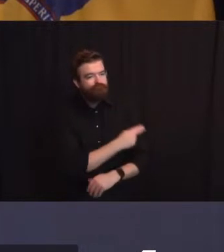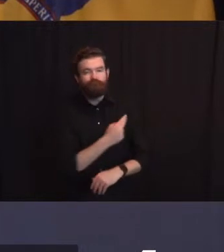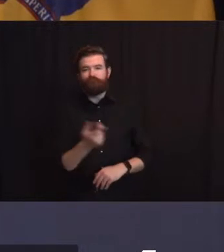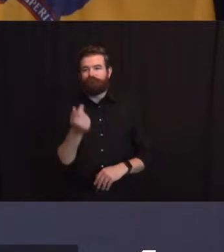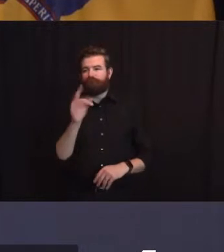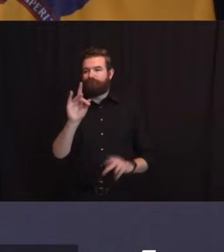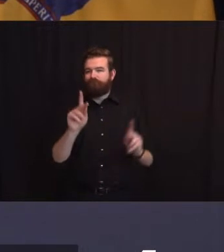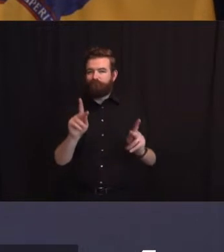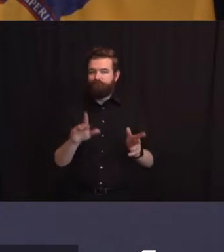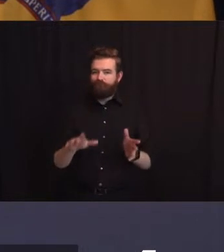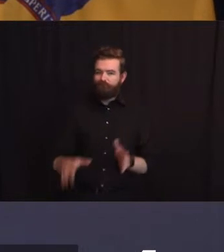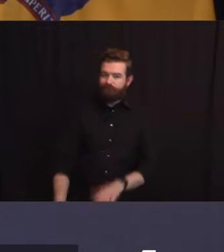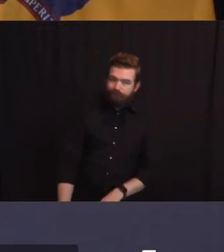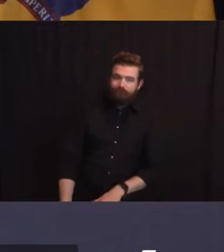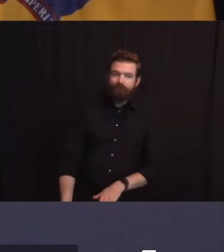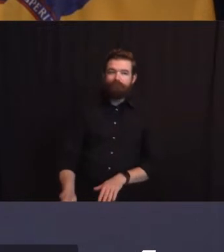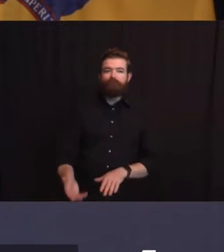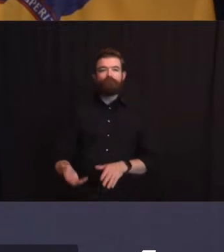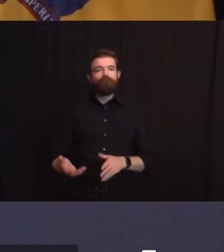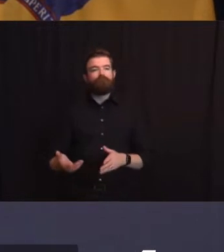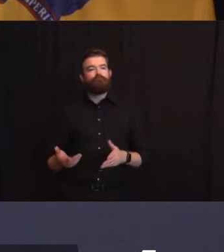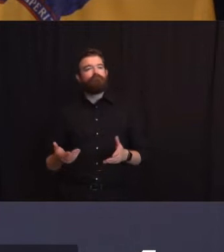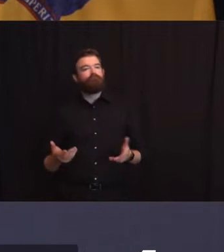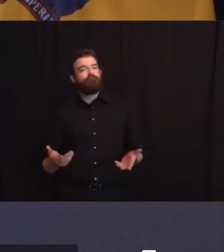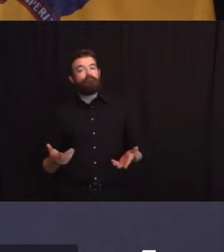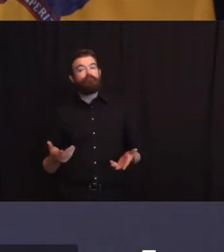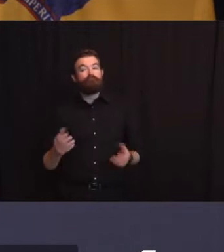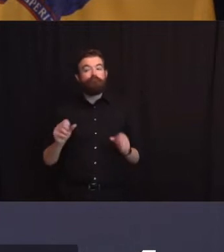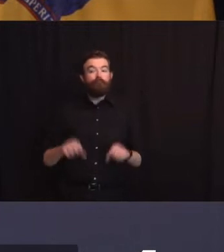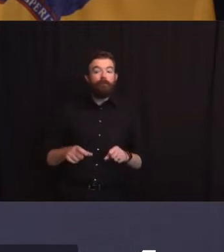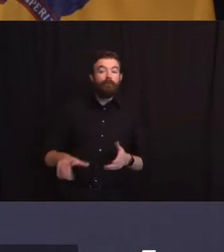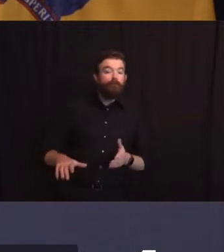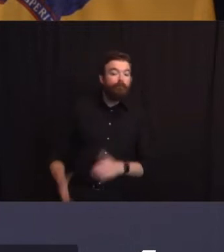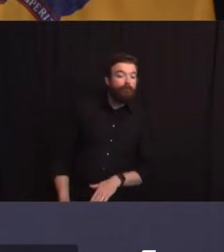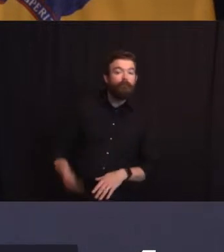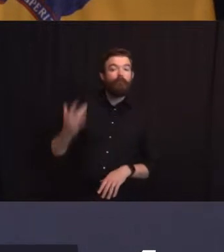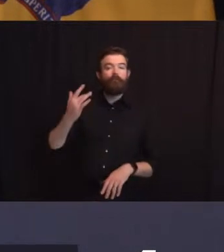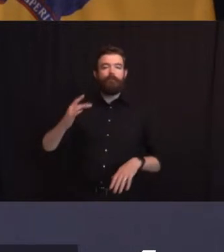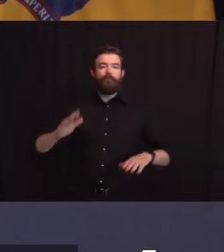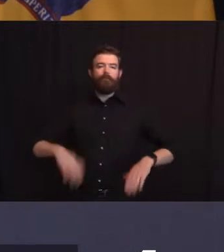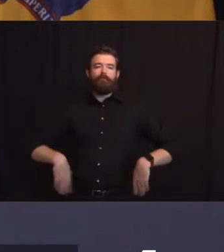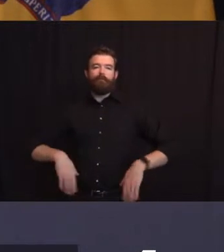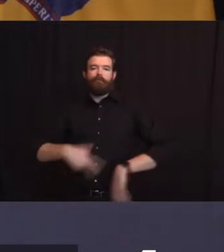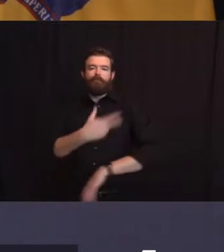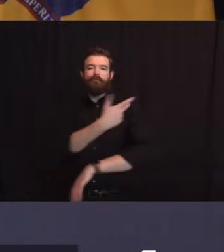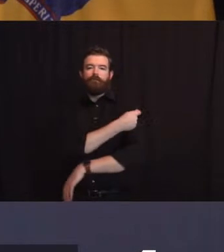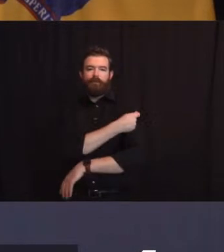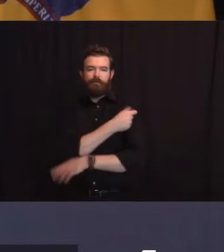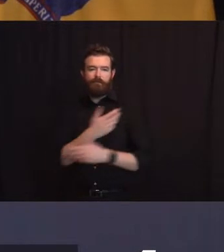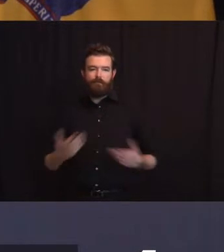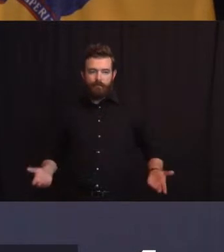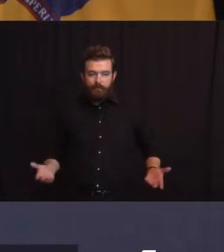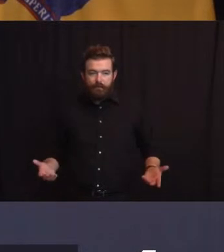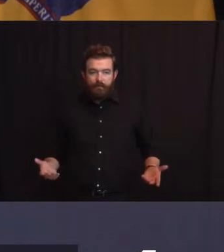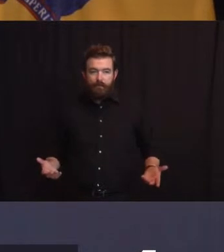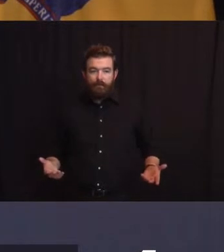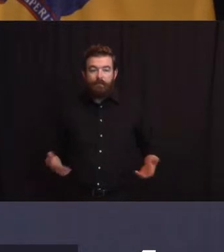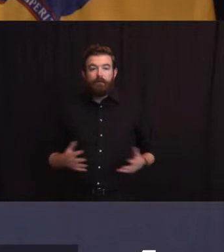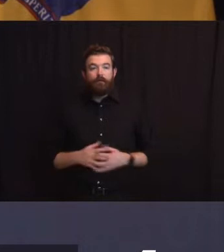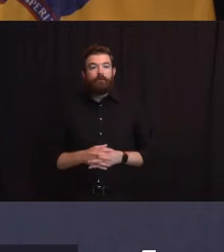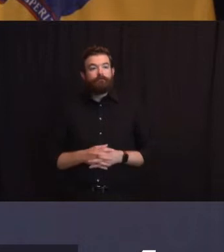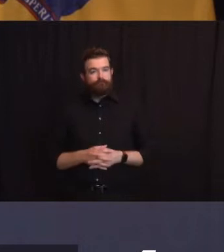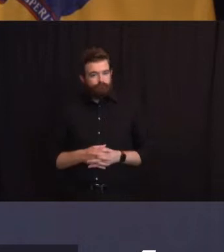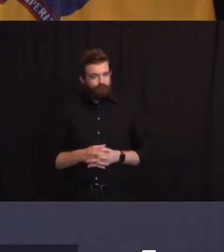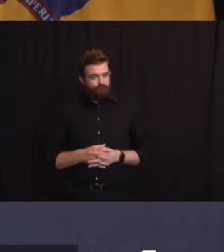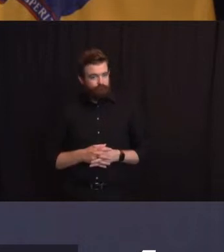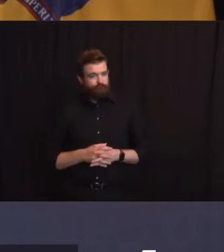because these vaccines each profess to have 100% efficacy against severe illness and death.